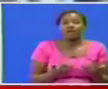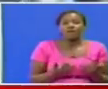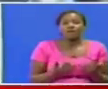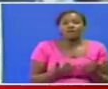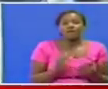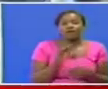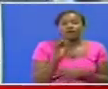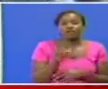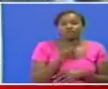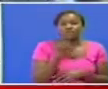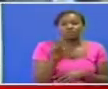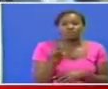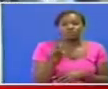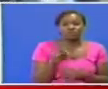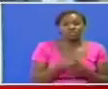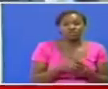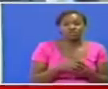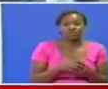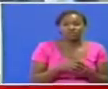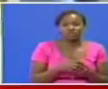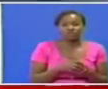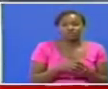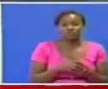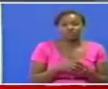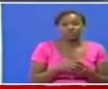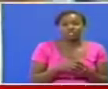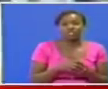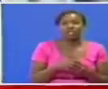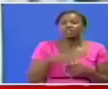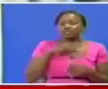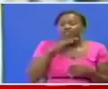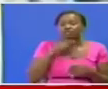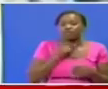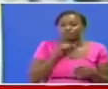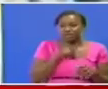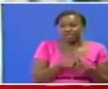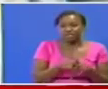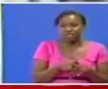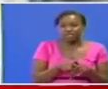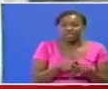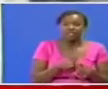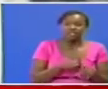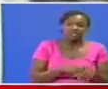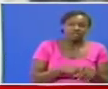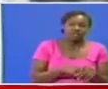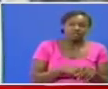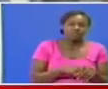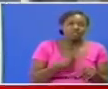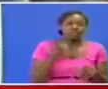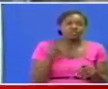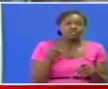I ask you a question. I even once said I'm ready to die for a brother. That was during the 20th